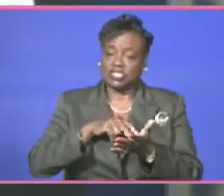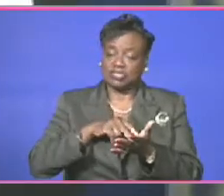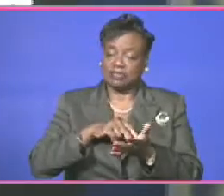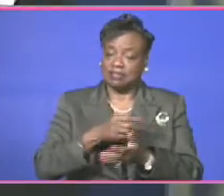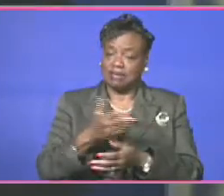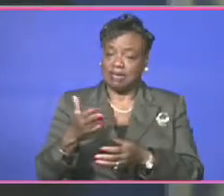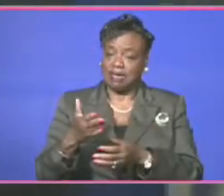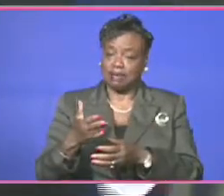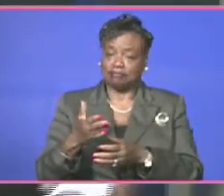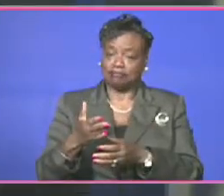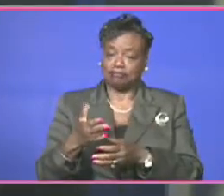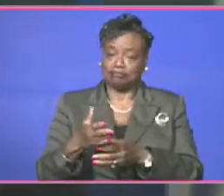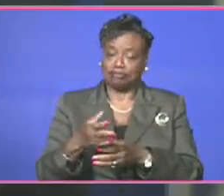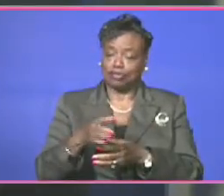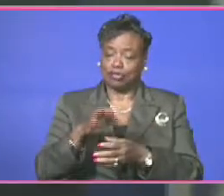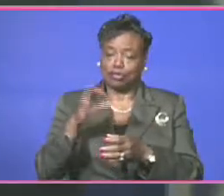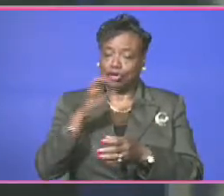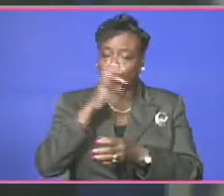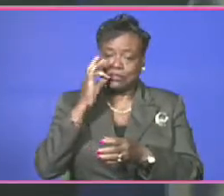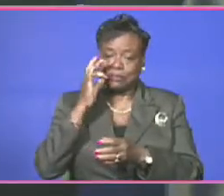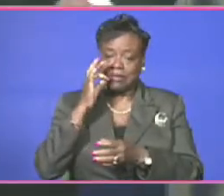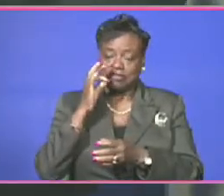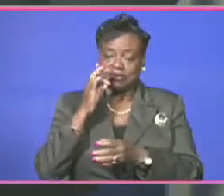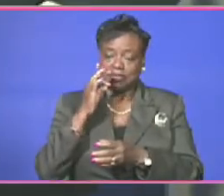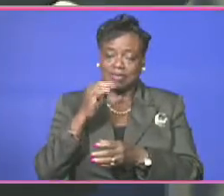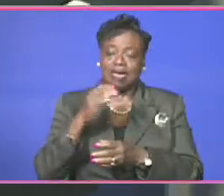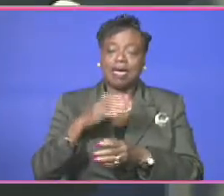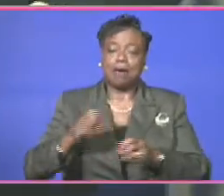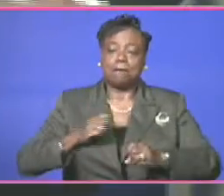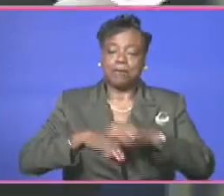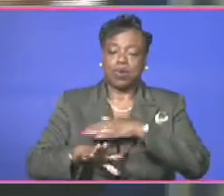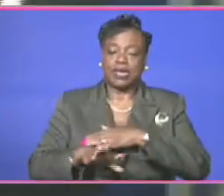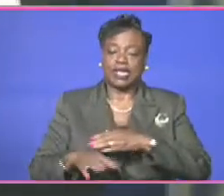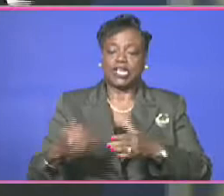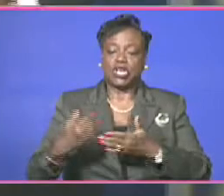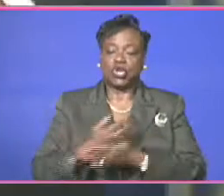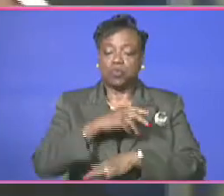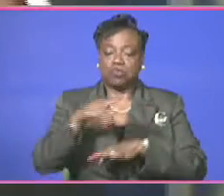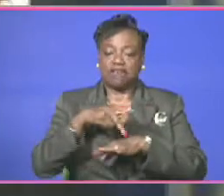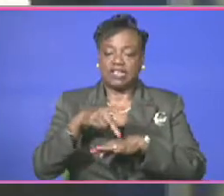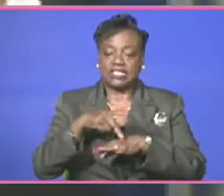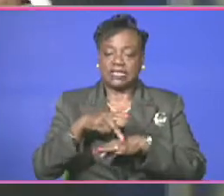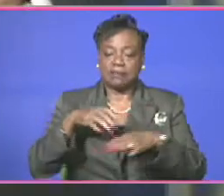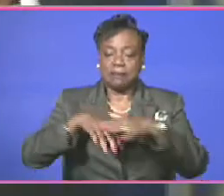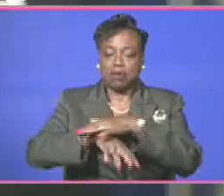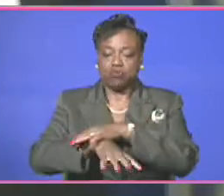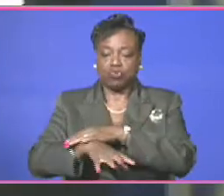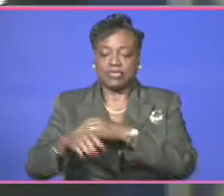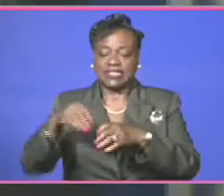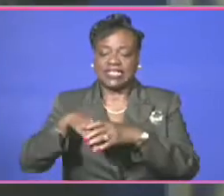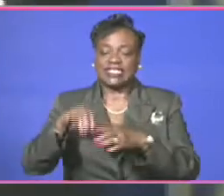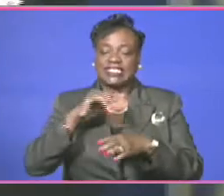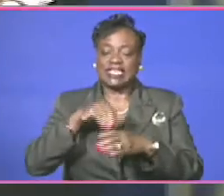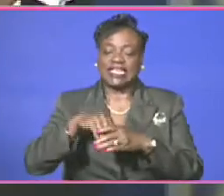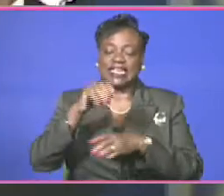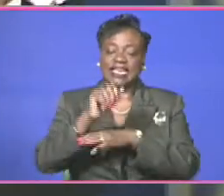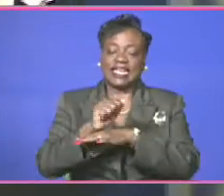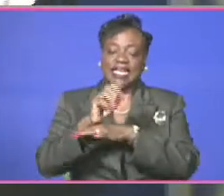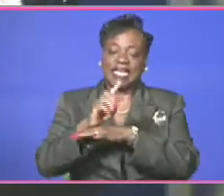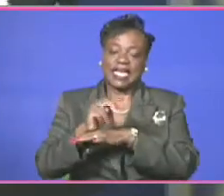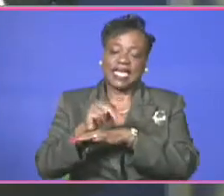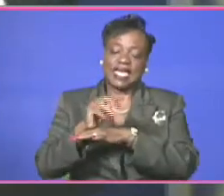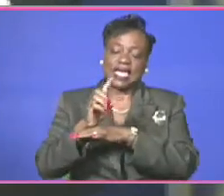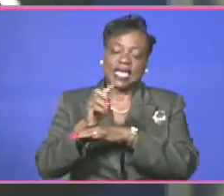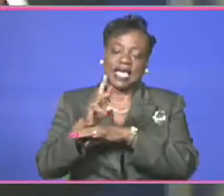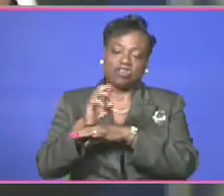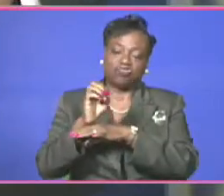up, right? Because I was born in New Providence, but my roots are in Andros. So I couldn't get into that. As a sportscaster working